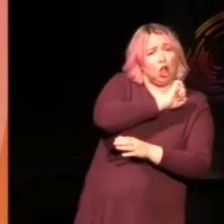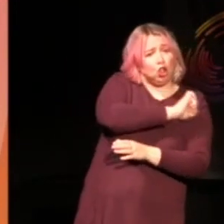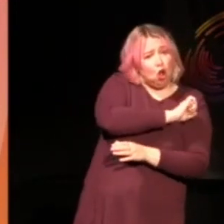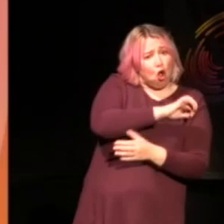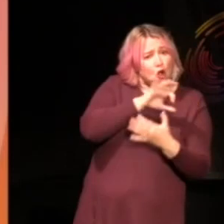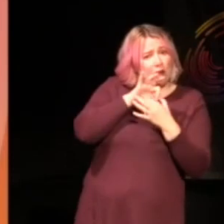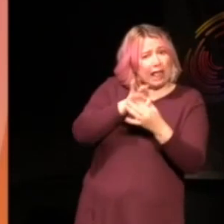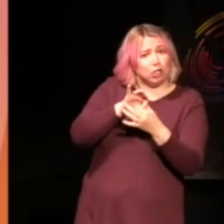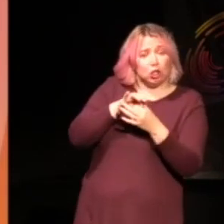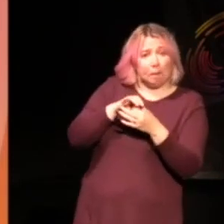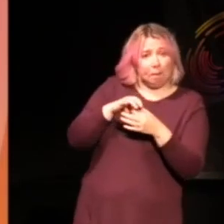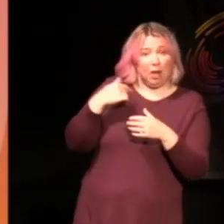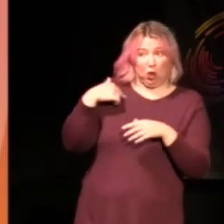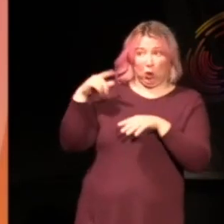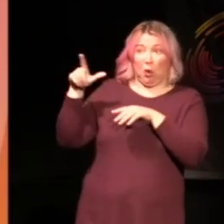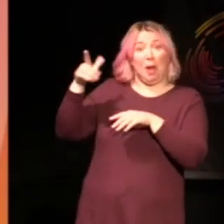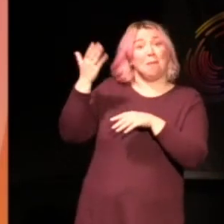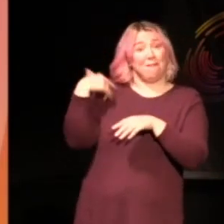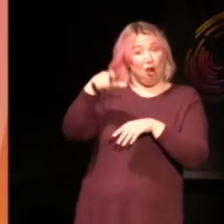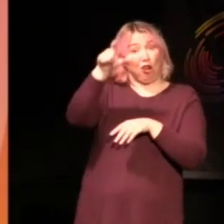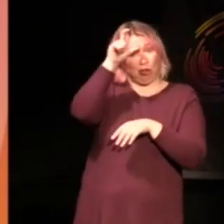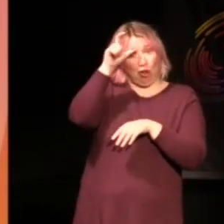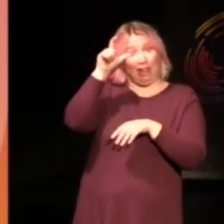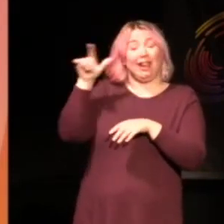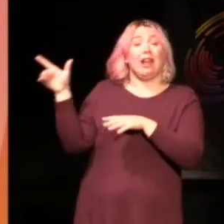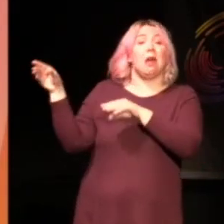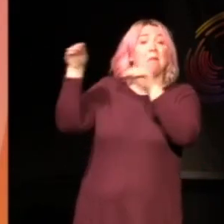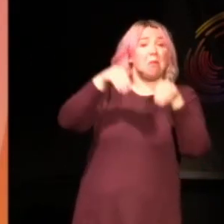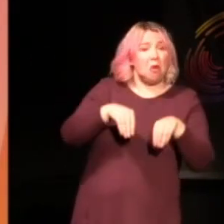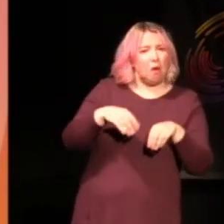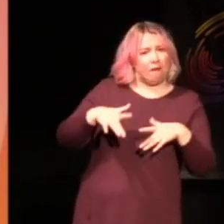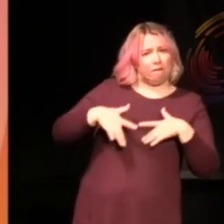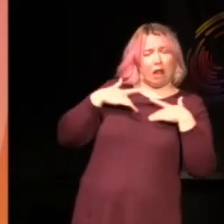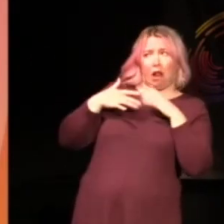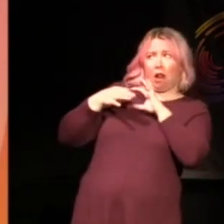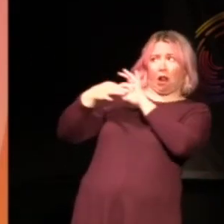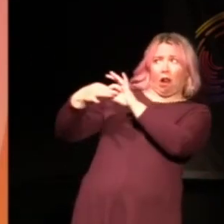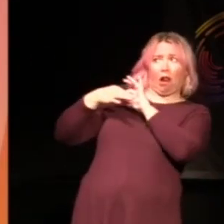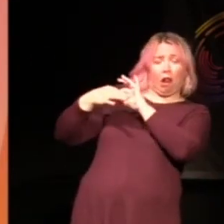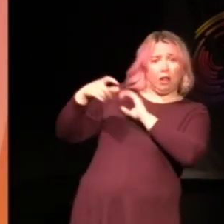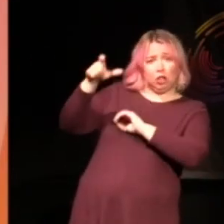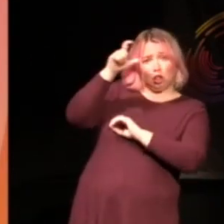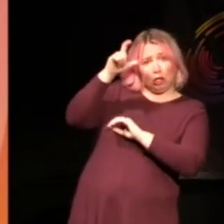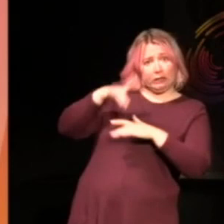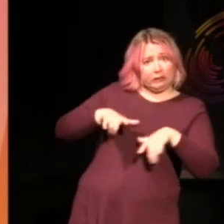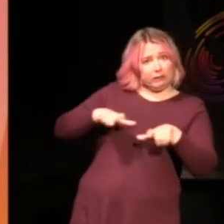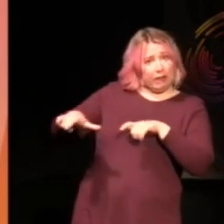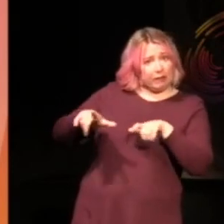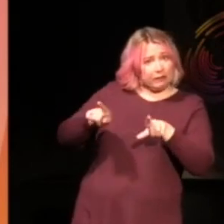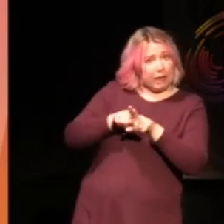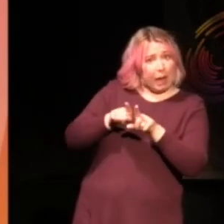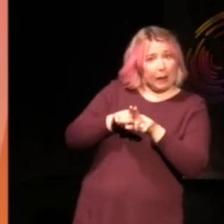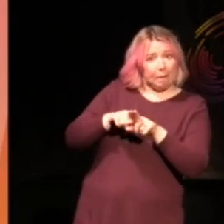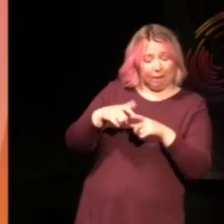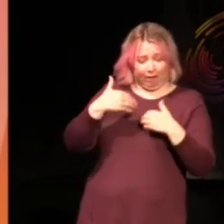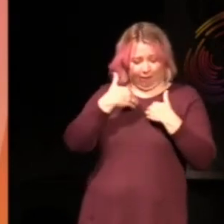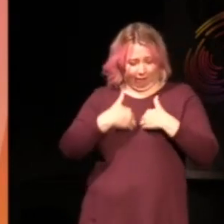and is it like now, and has that changed over the years? How much of you remains